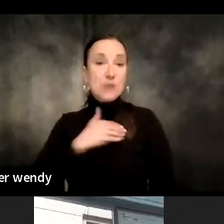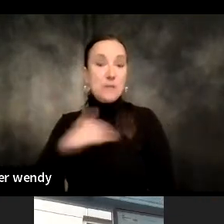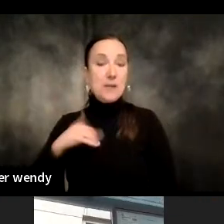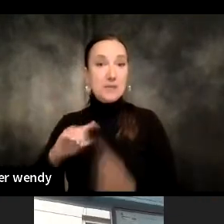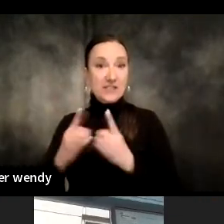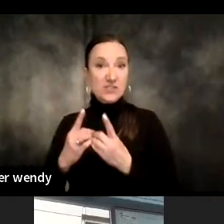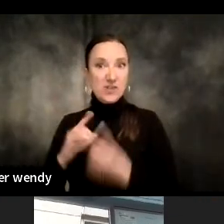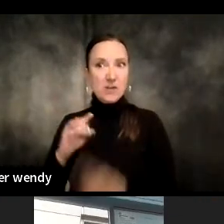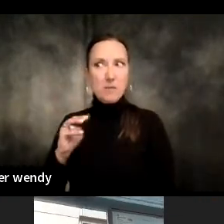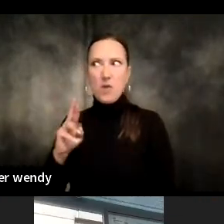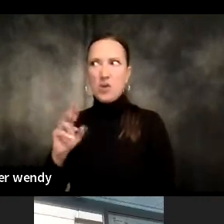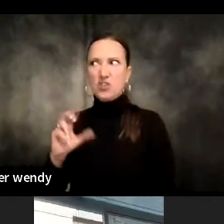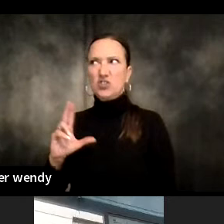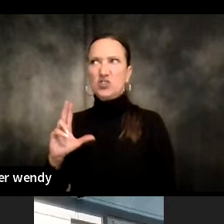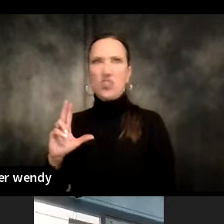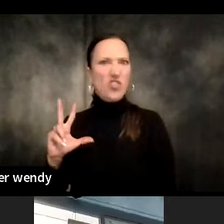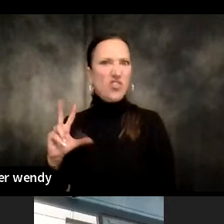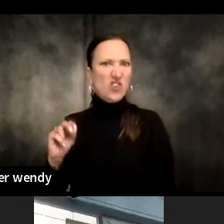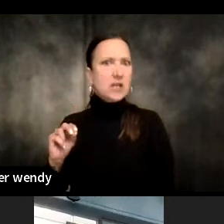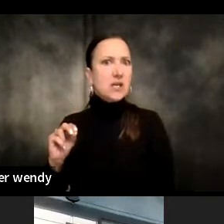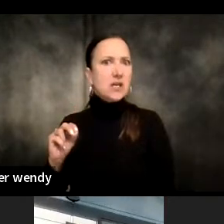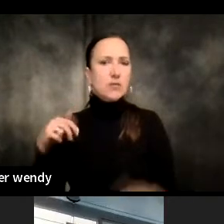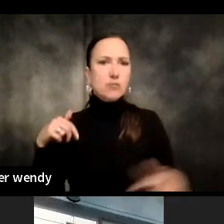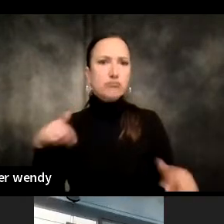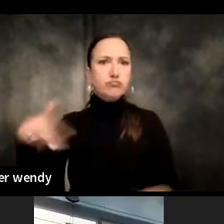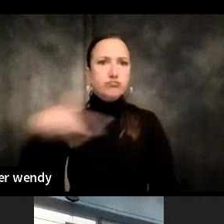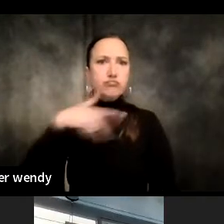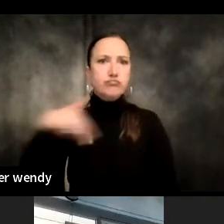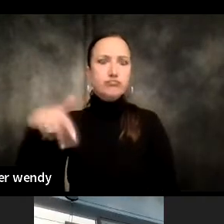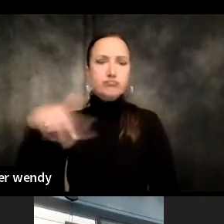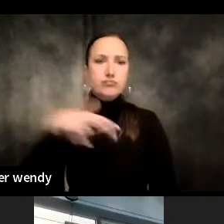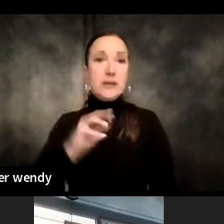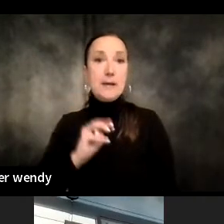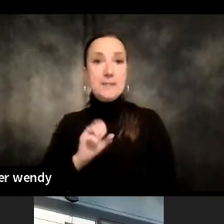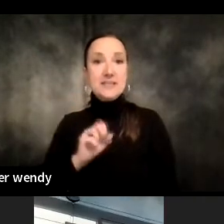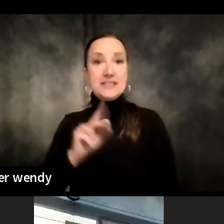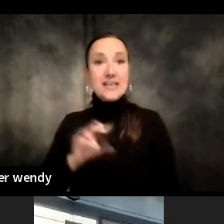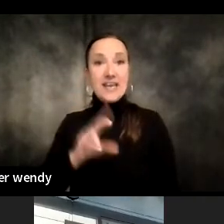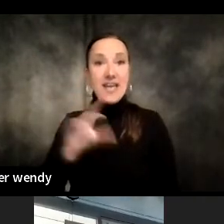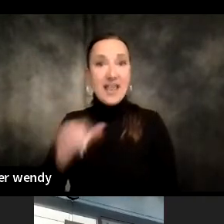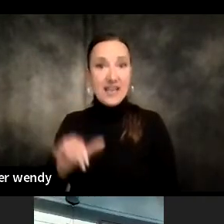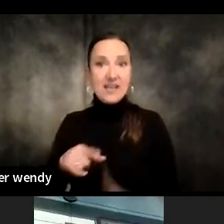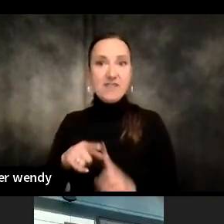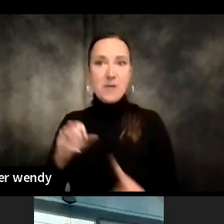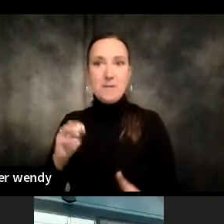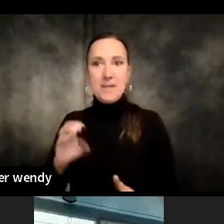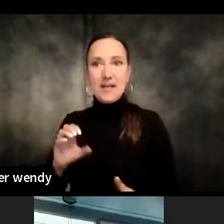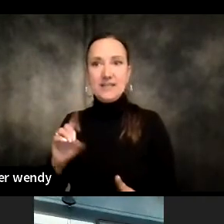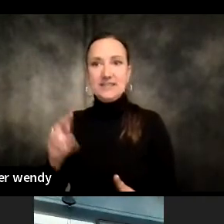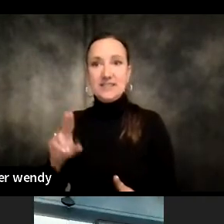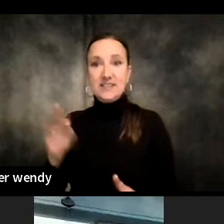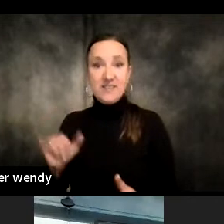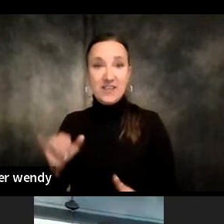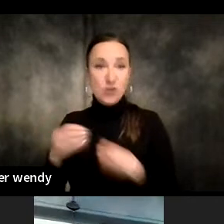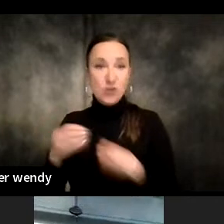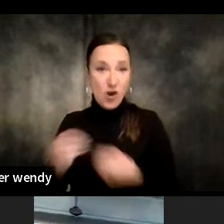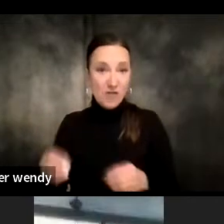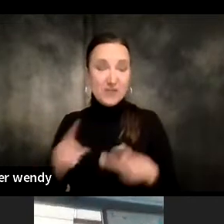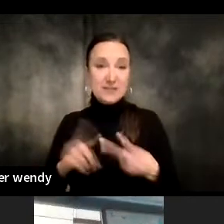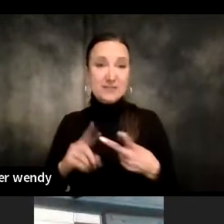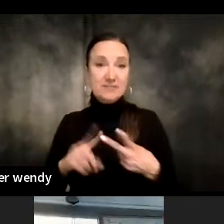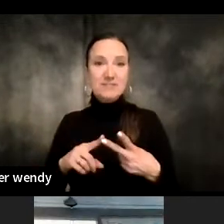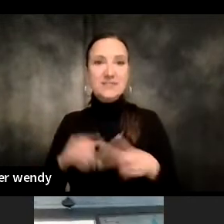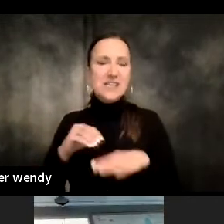30th. The walkthrough consisted of Ms. Kelly from Councilmember McDuffie's office, Oliver